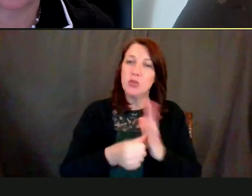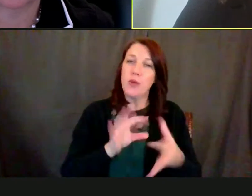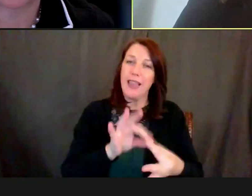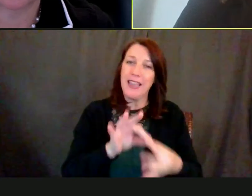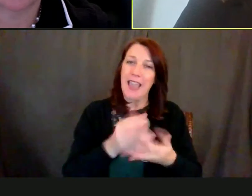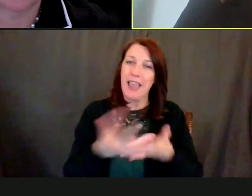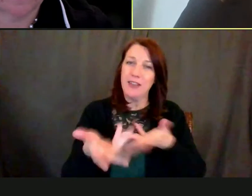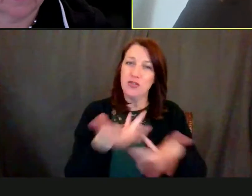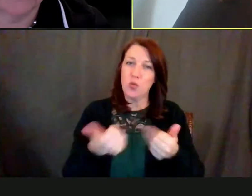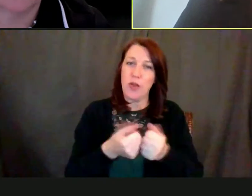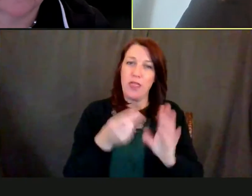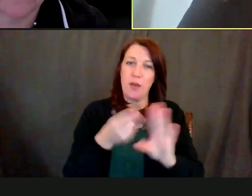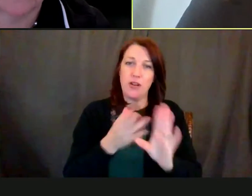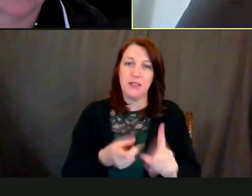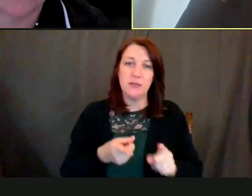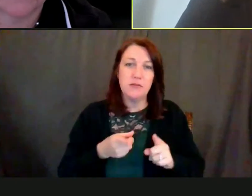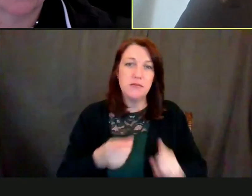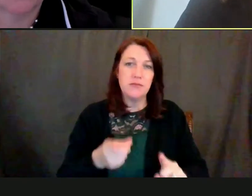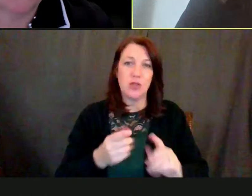the process.